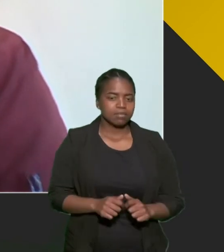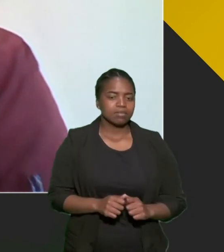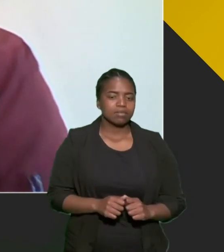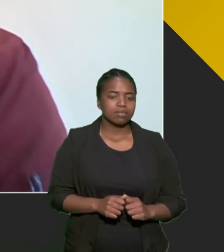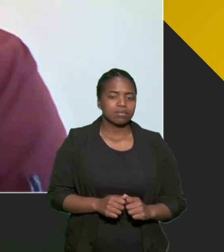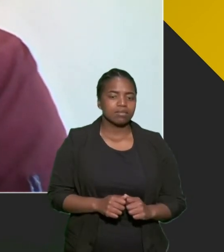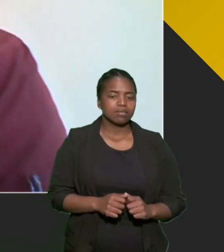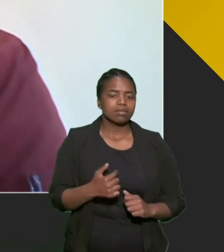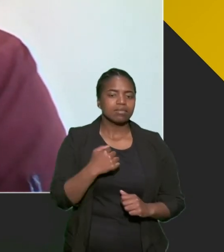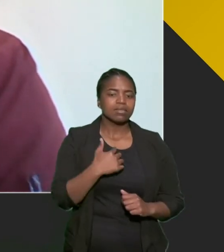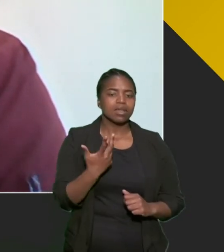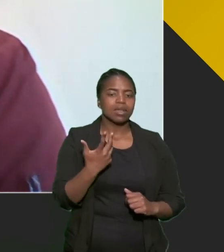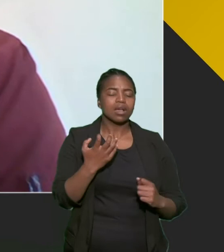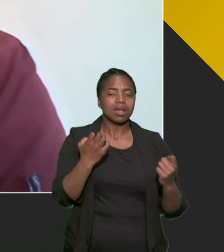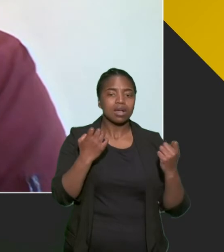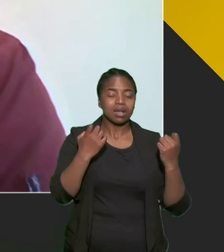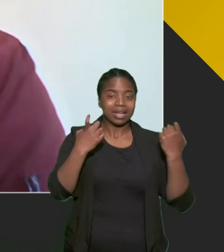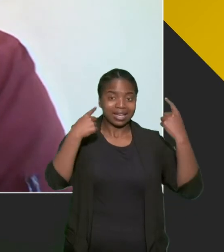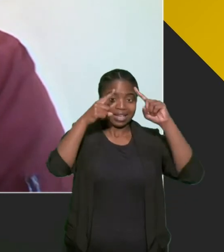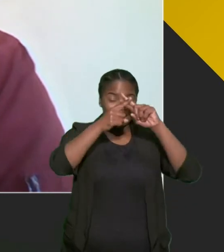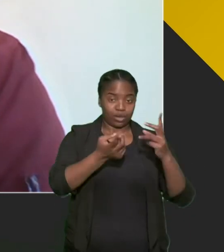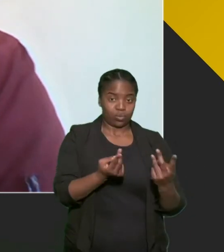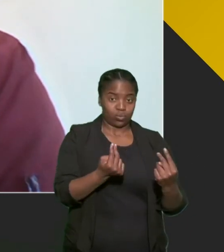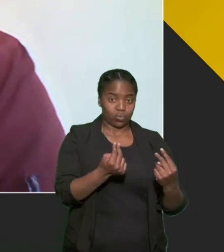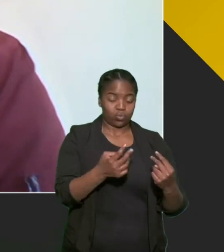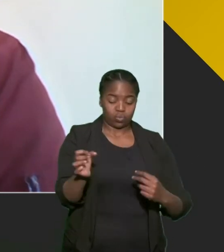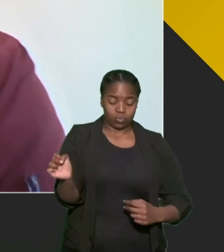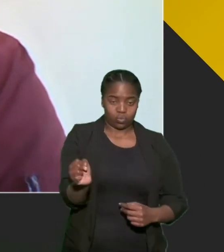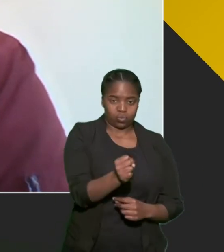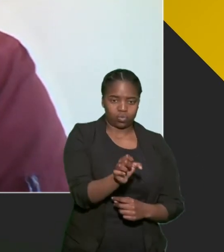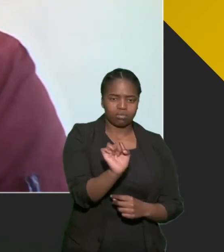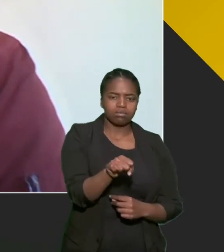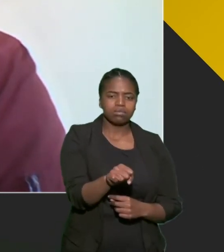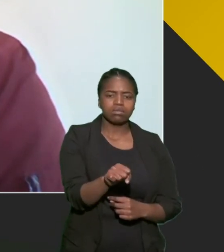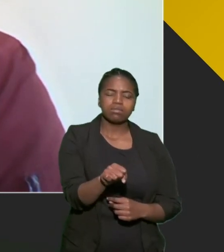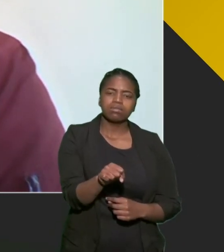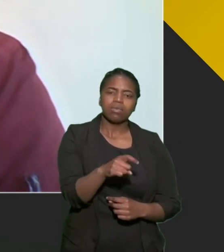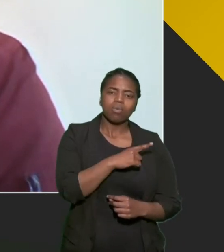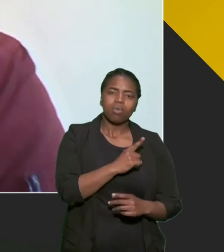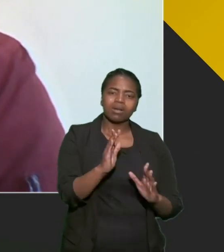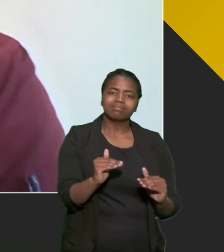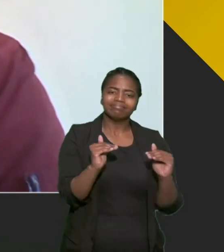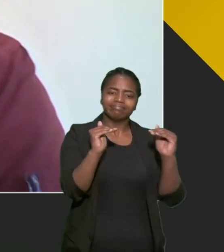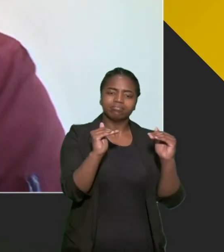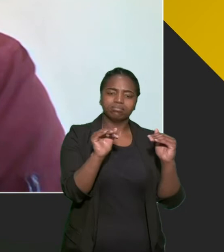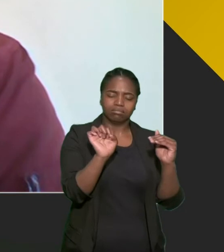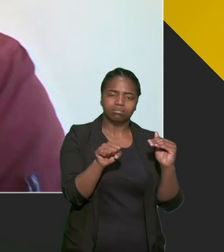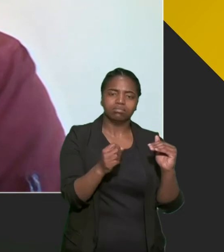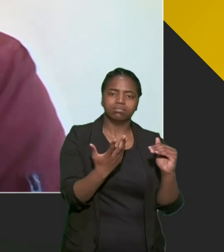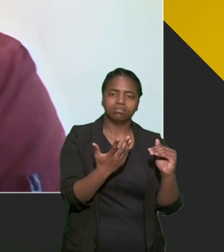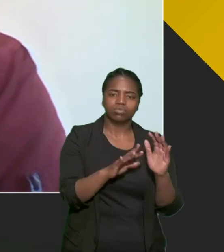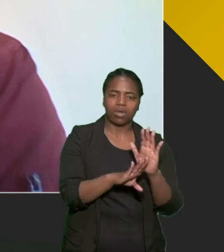Congratulations to Thetha Majora, and he inherits a country well known. It is deeply rooted in